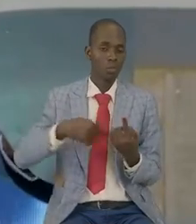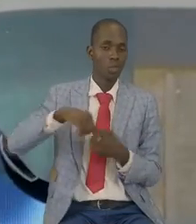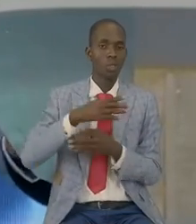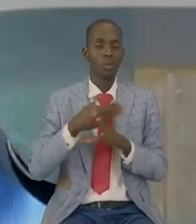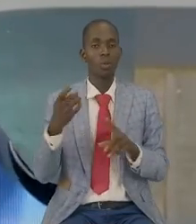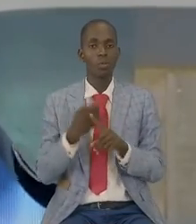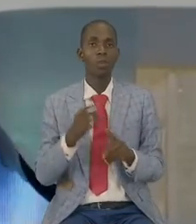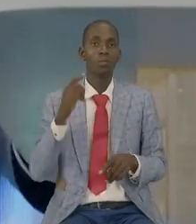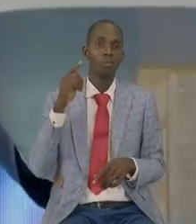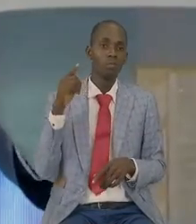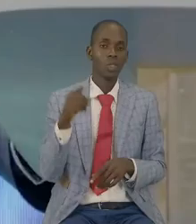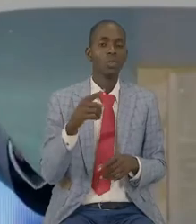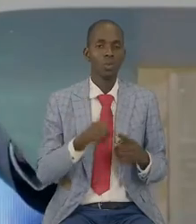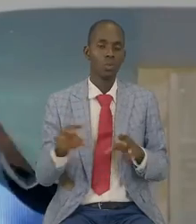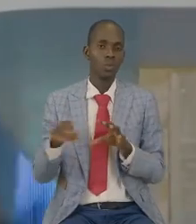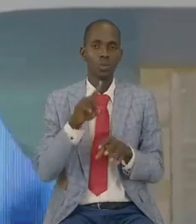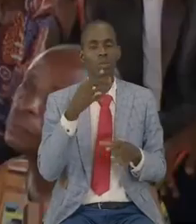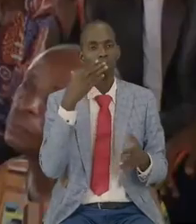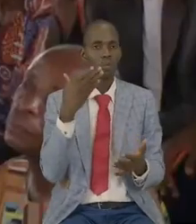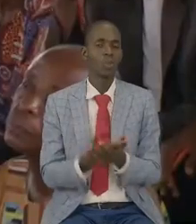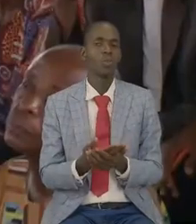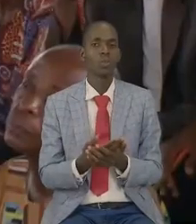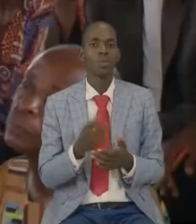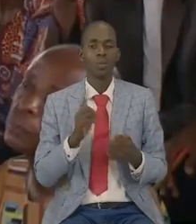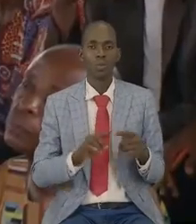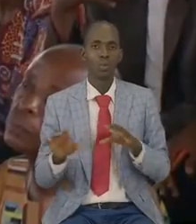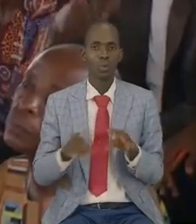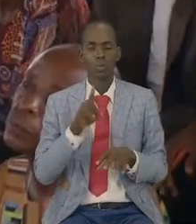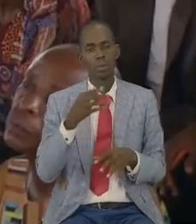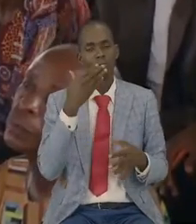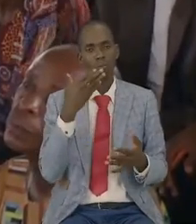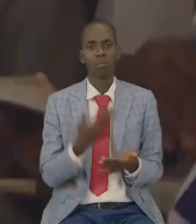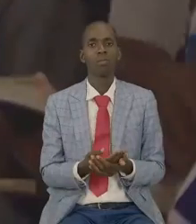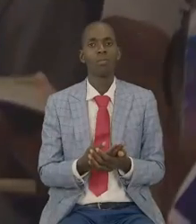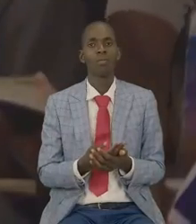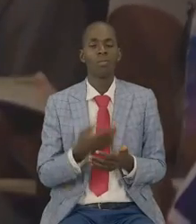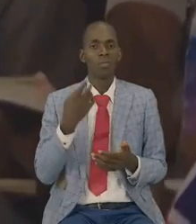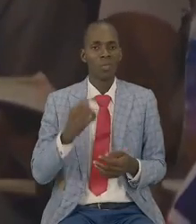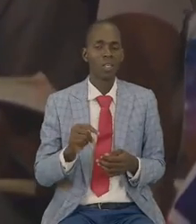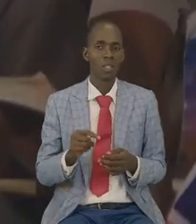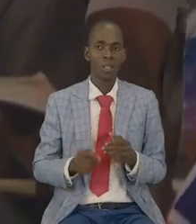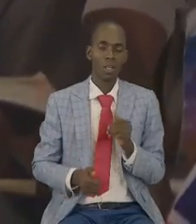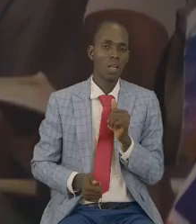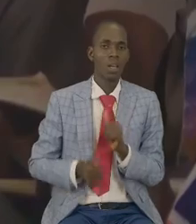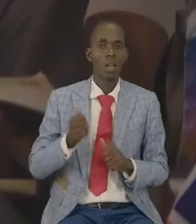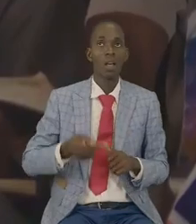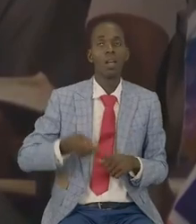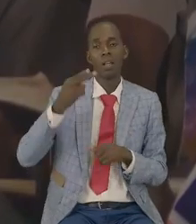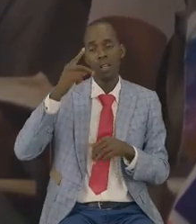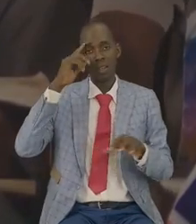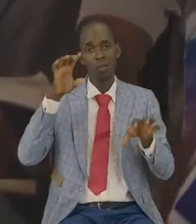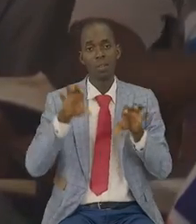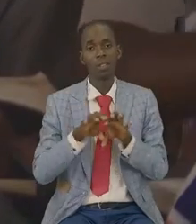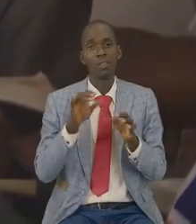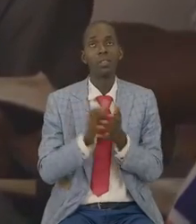to do them good. To do them good. The highest covenant that God